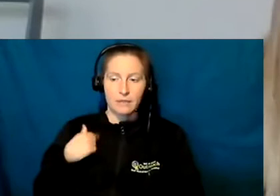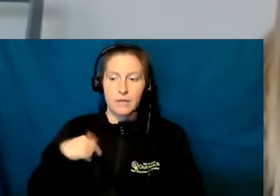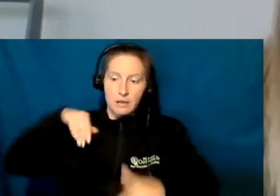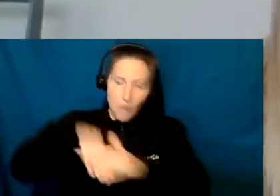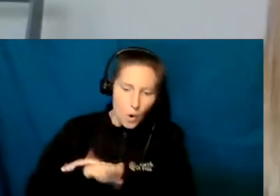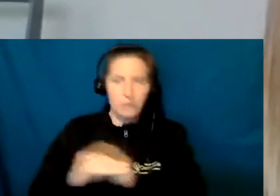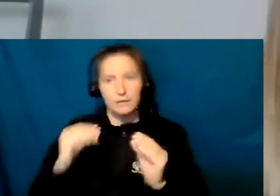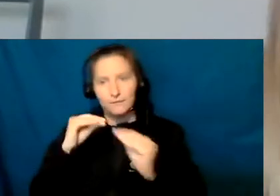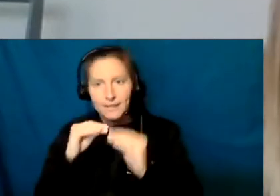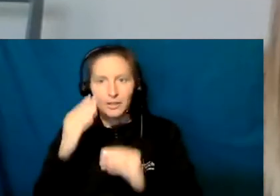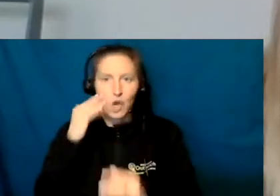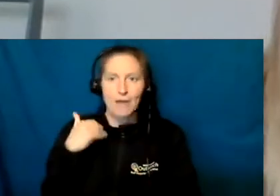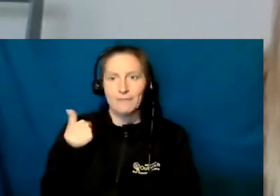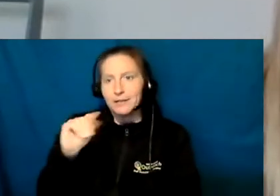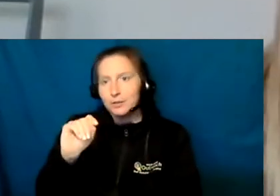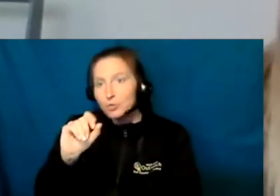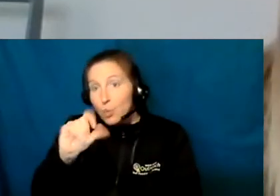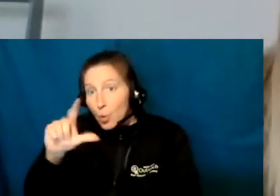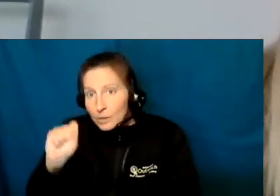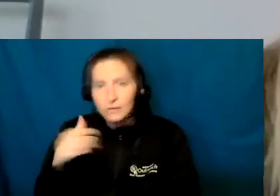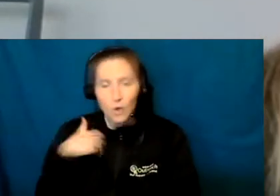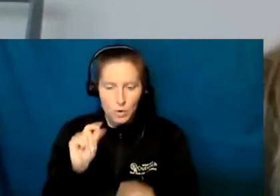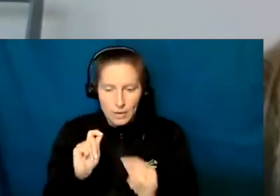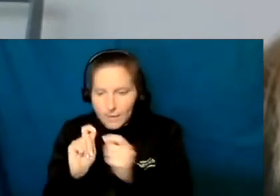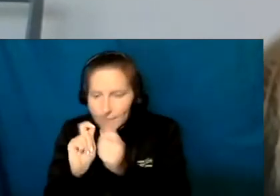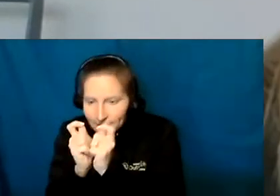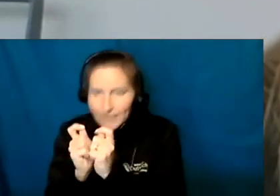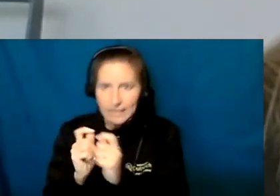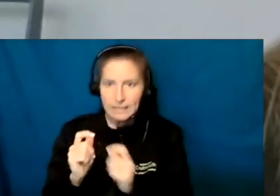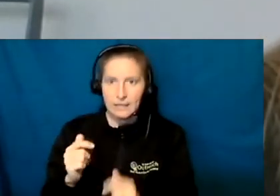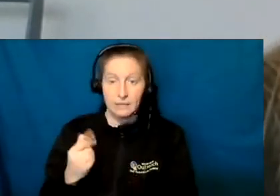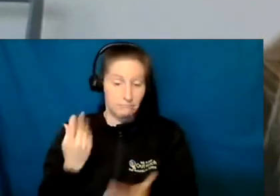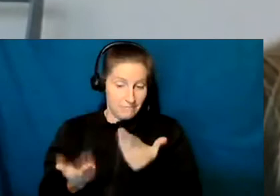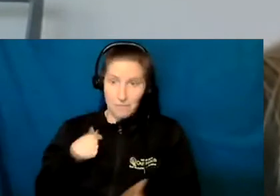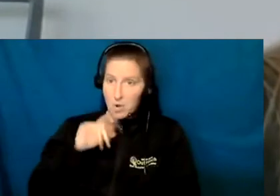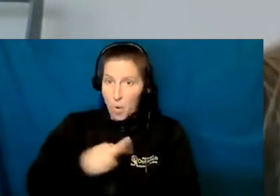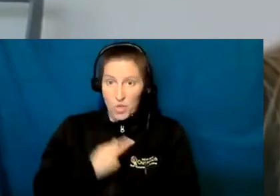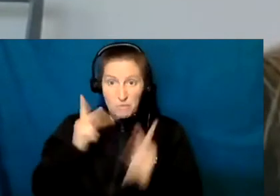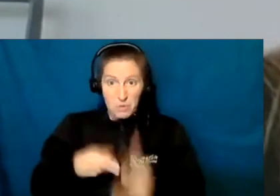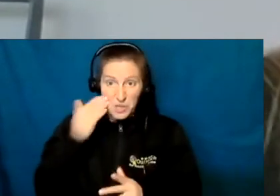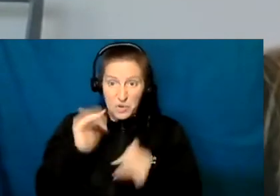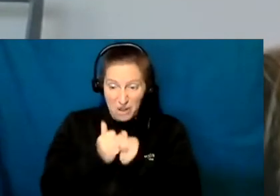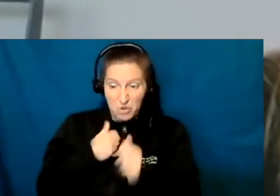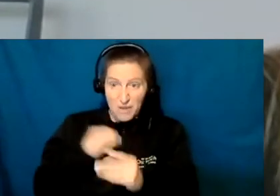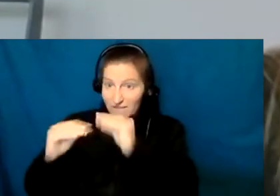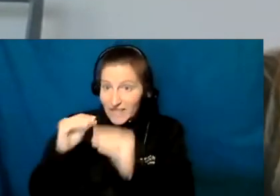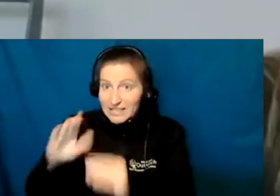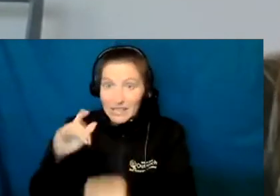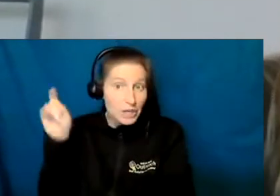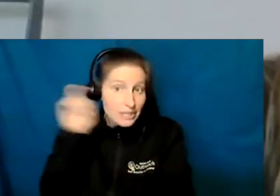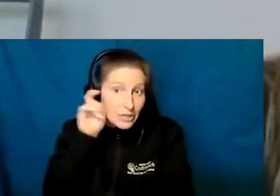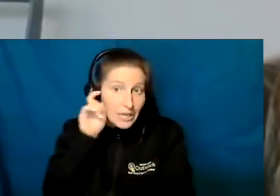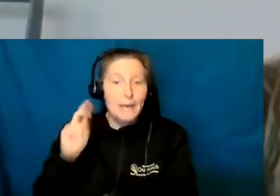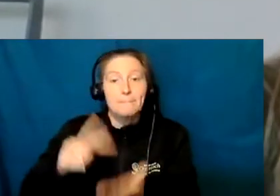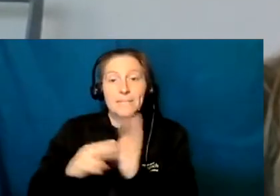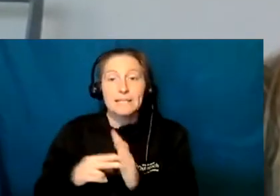you have your little tool of things, and you might be the only person who knows how to fix the hearing aids. So I have a teacher who